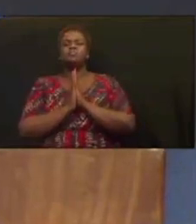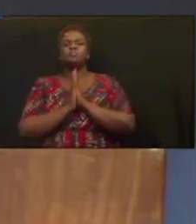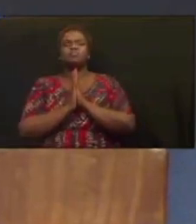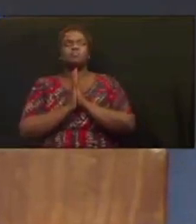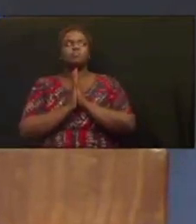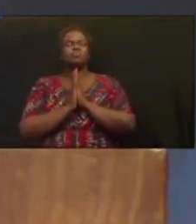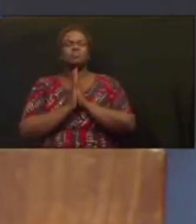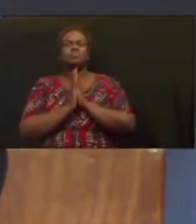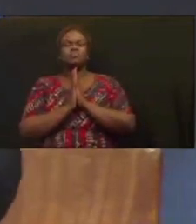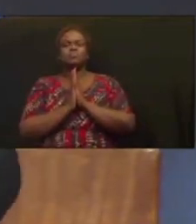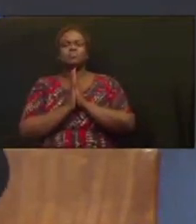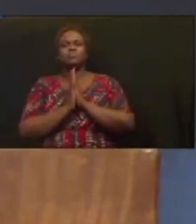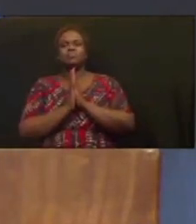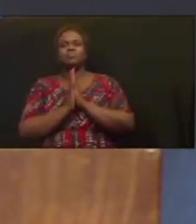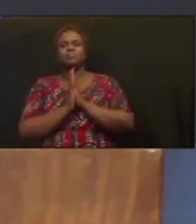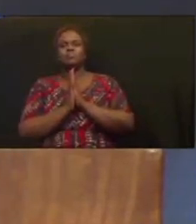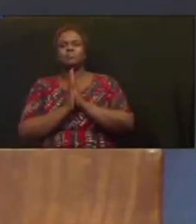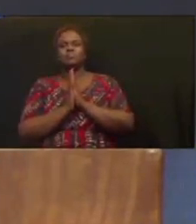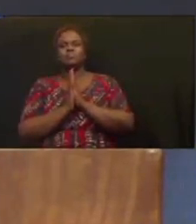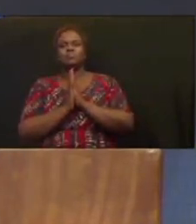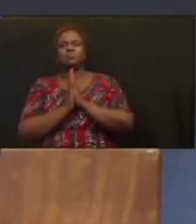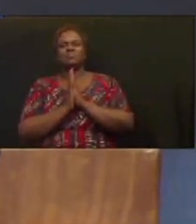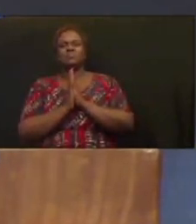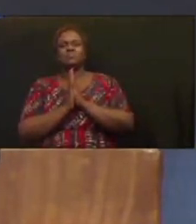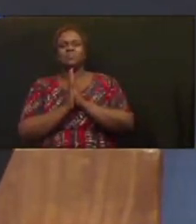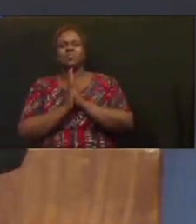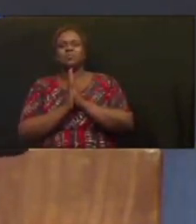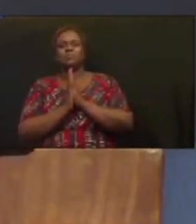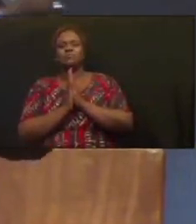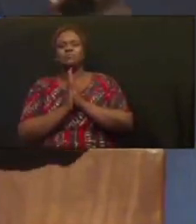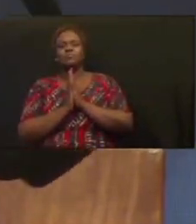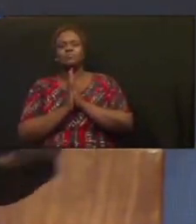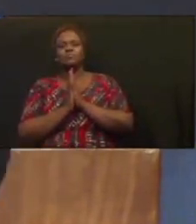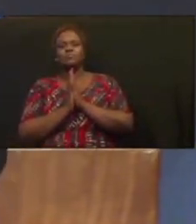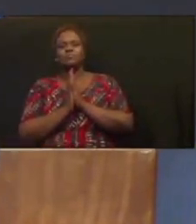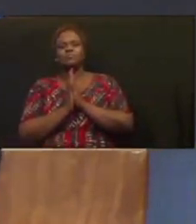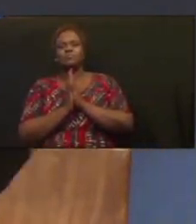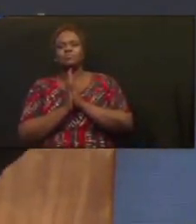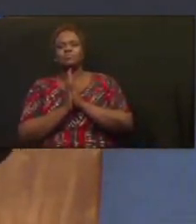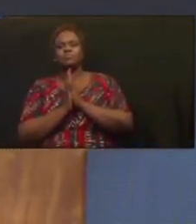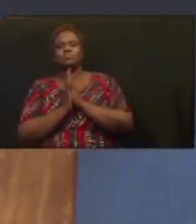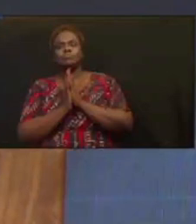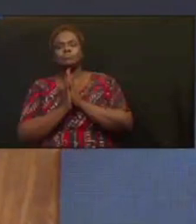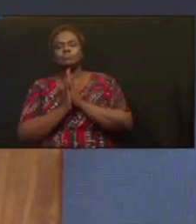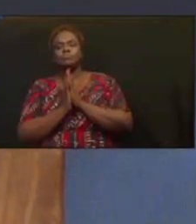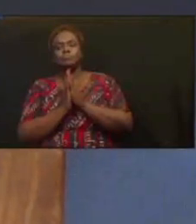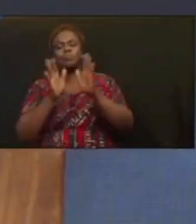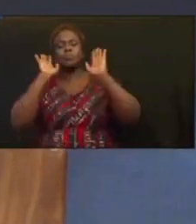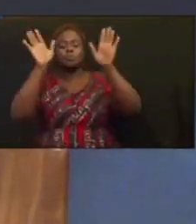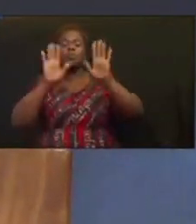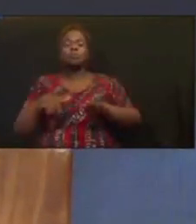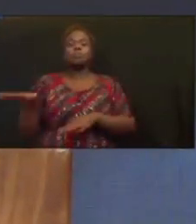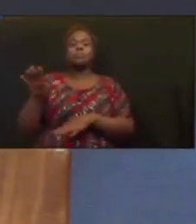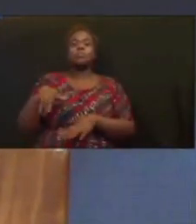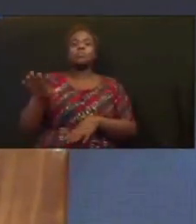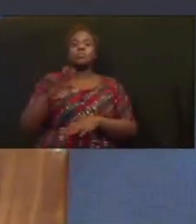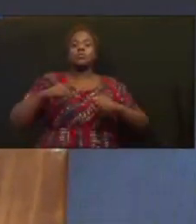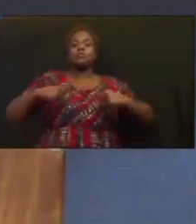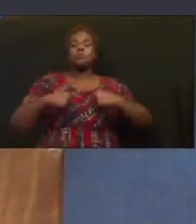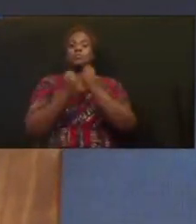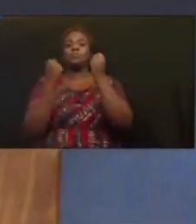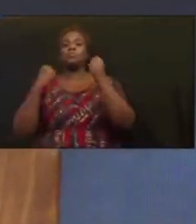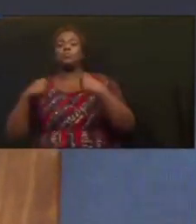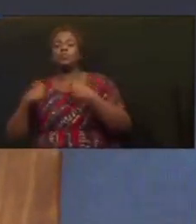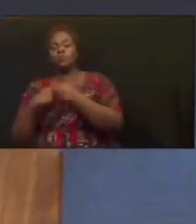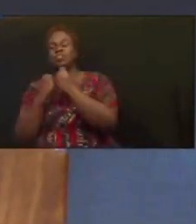I'm aware of a few. We're talking with Apostle, the man of God, and he was telling me of the phenomenal things that are happening, you know. And